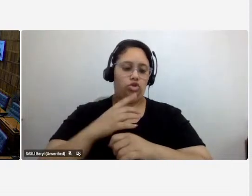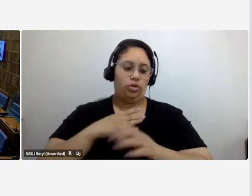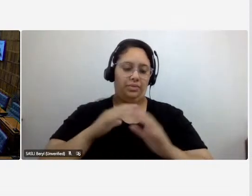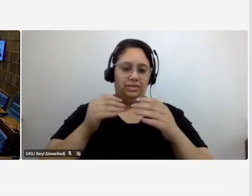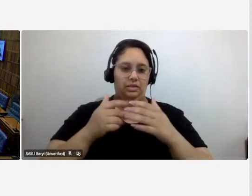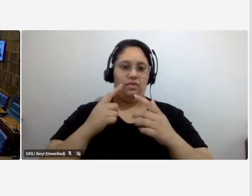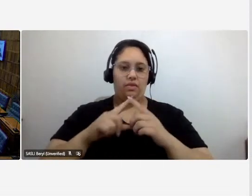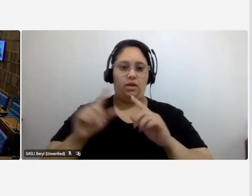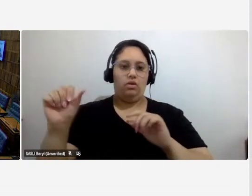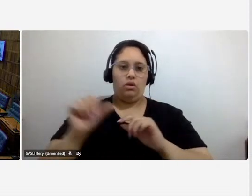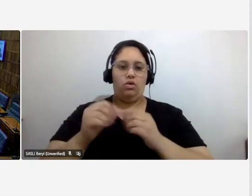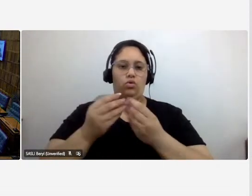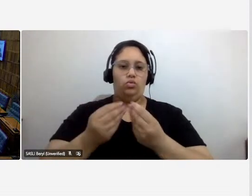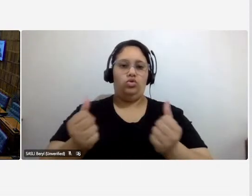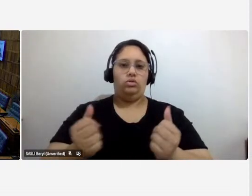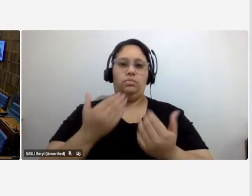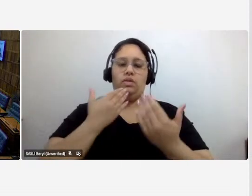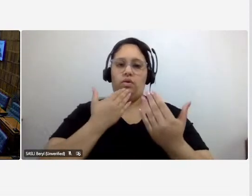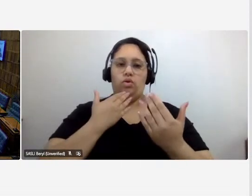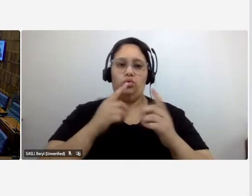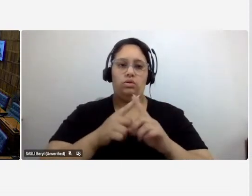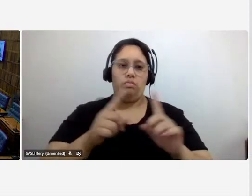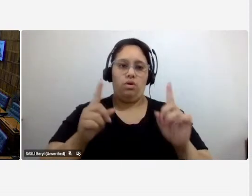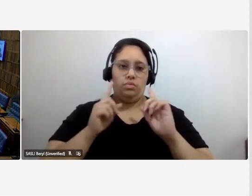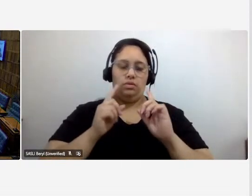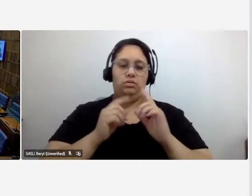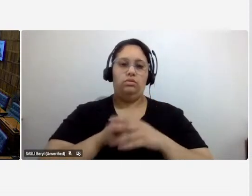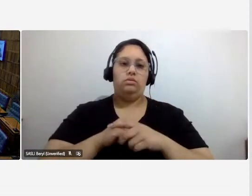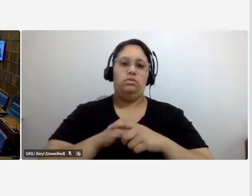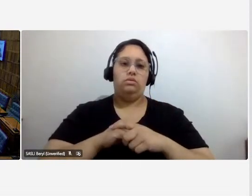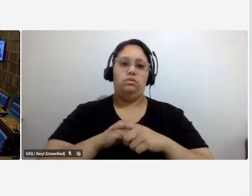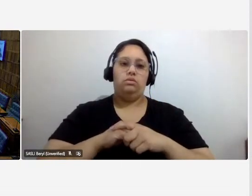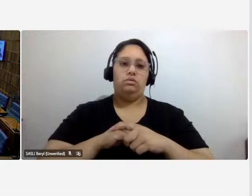members, and then we'll get into resolutions. But thank you very much.